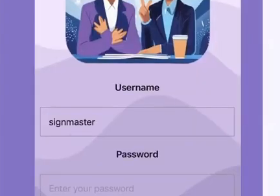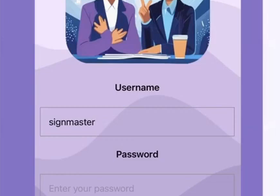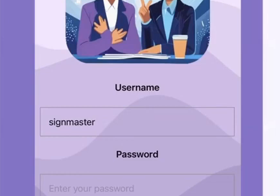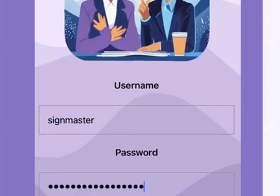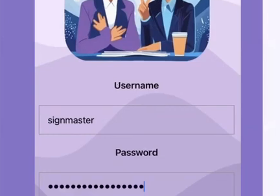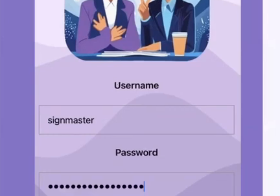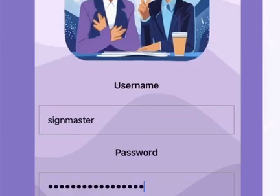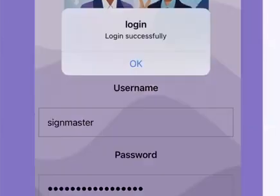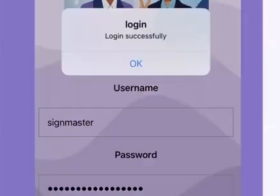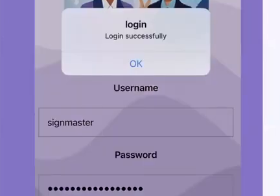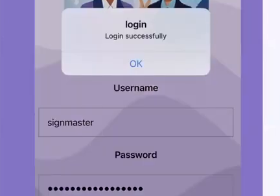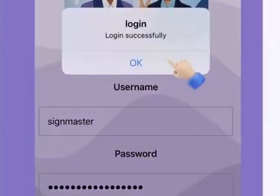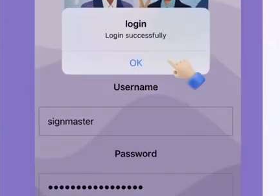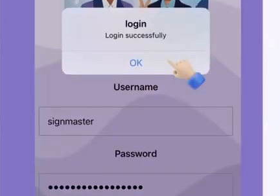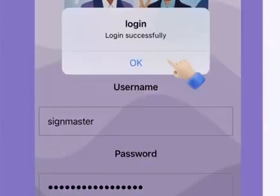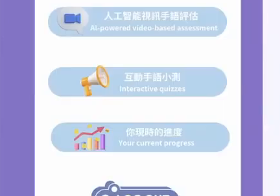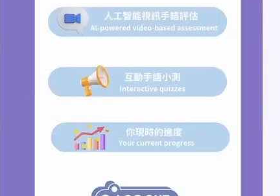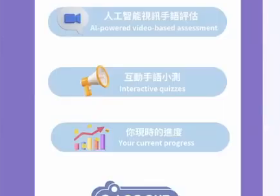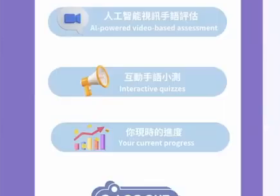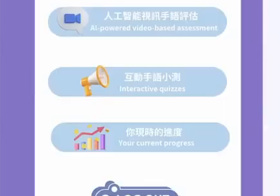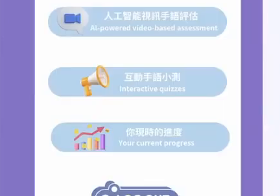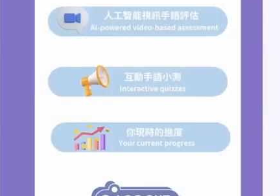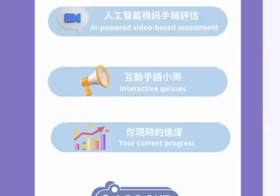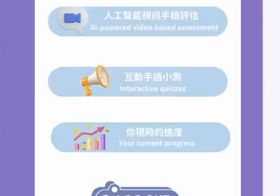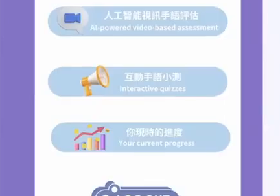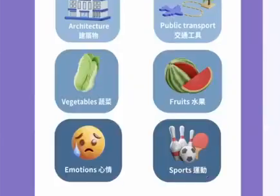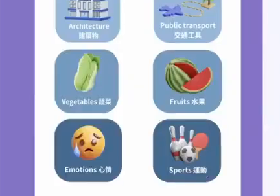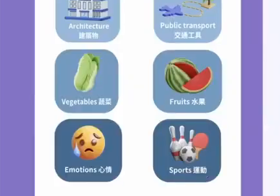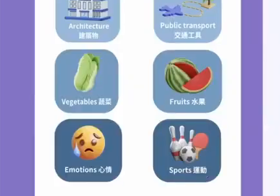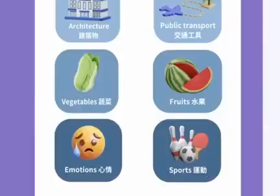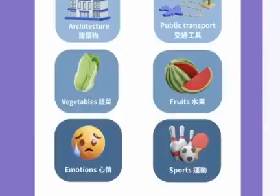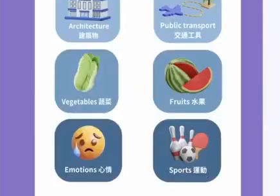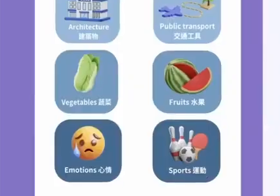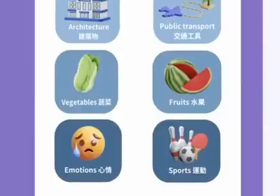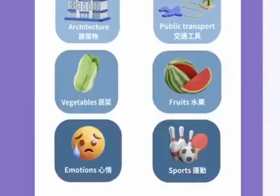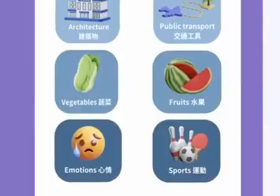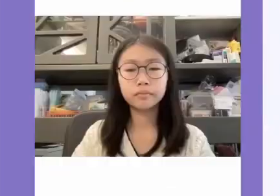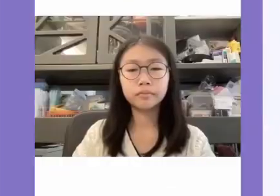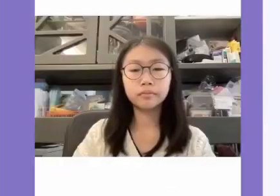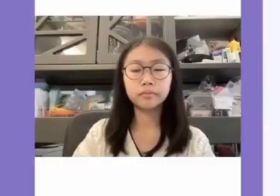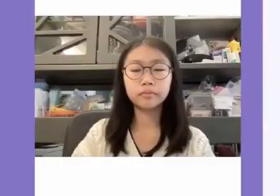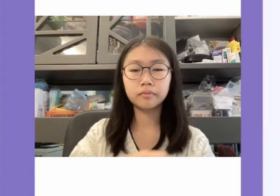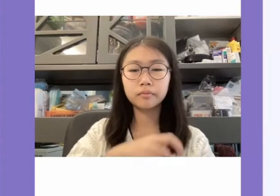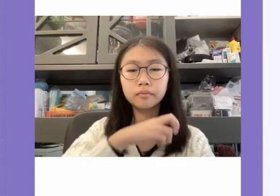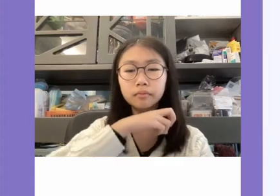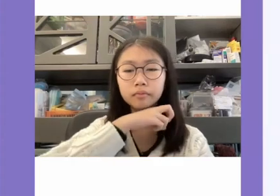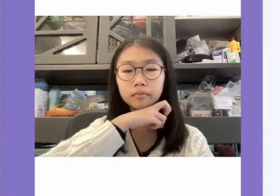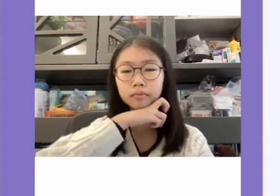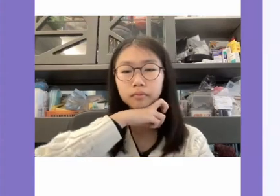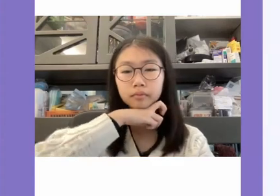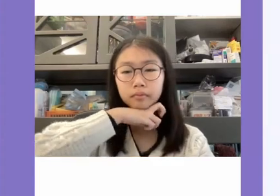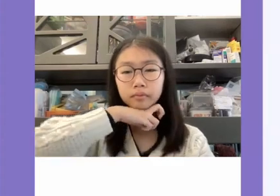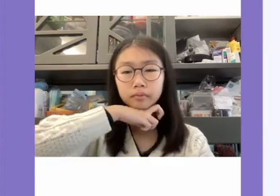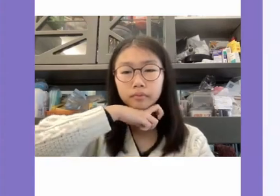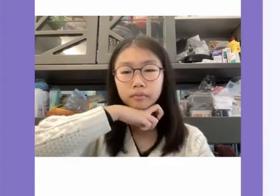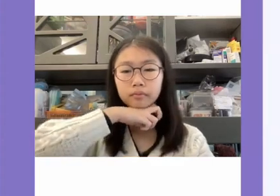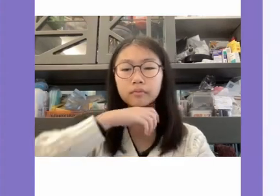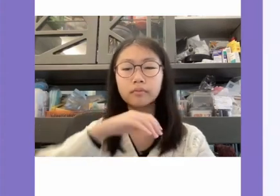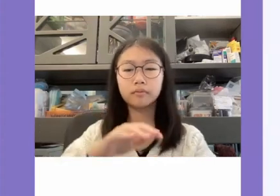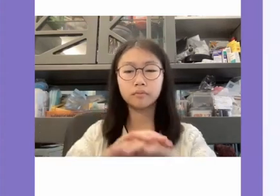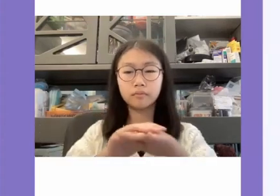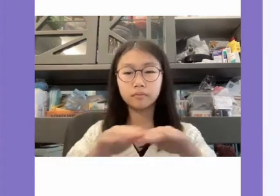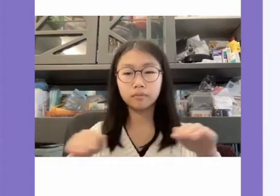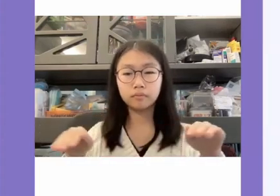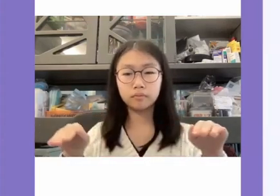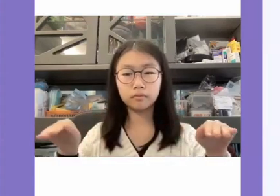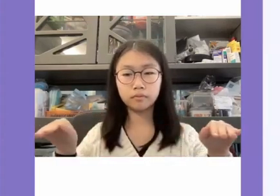This is our MVP, which offers users the opportunity to learn 11 words. Our MVP provides a comprehensive learning